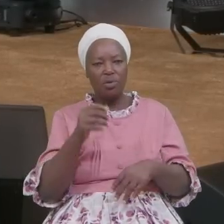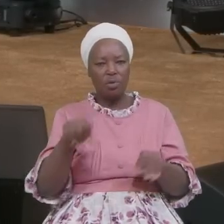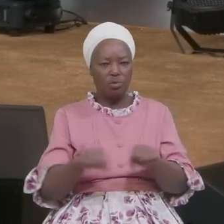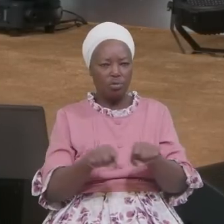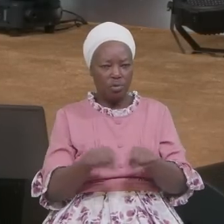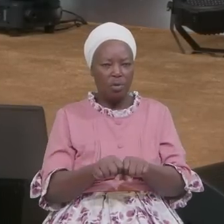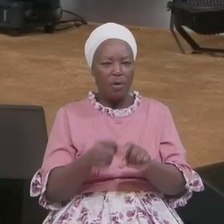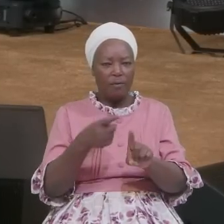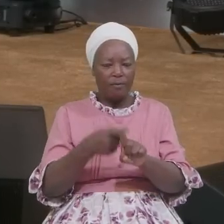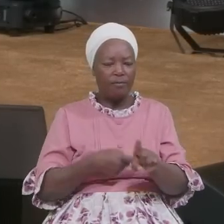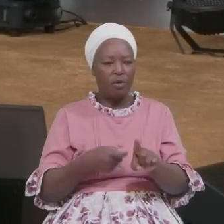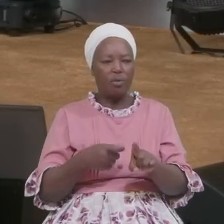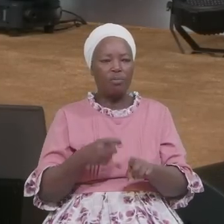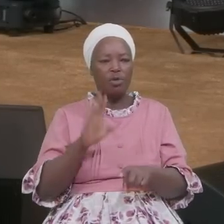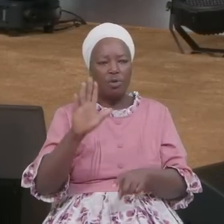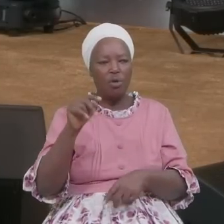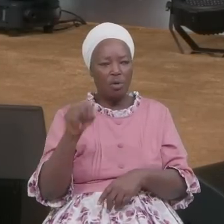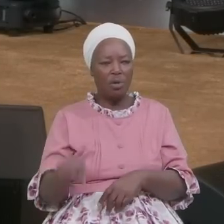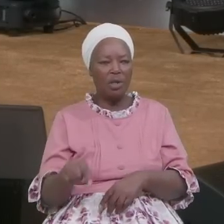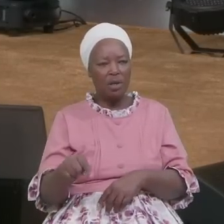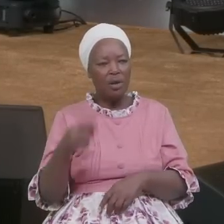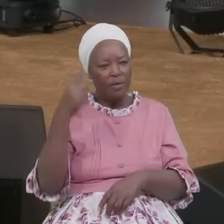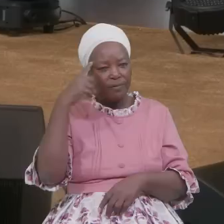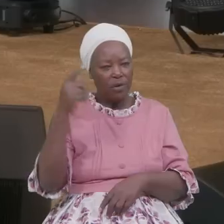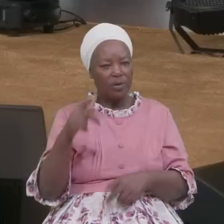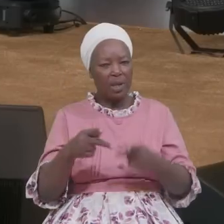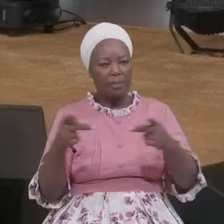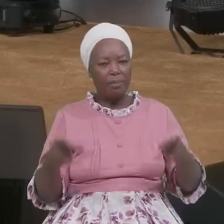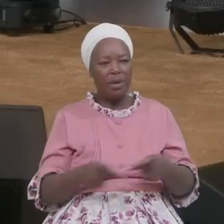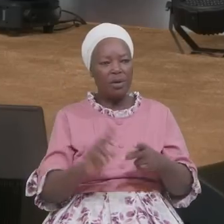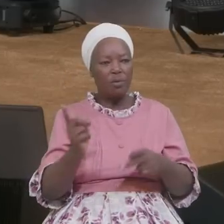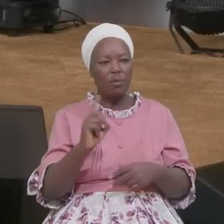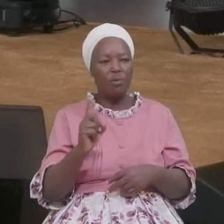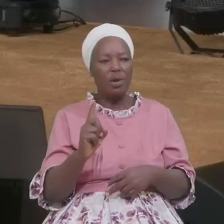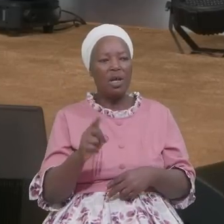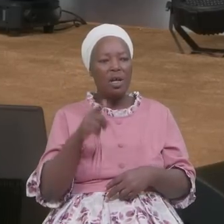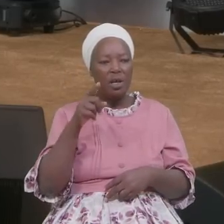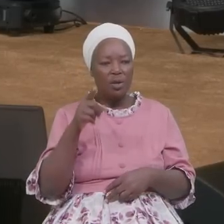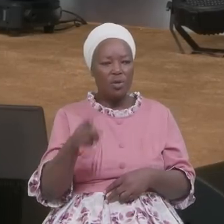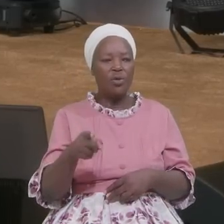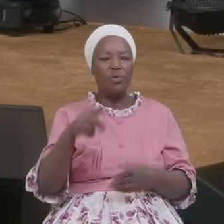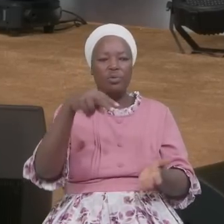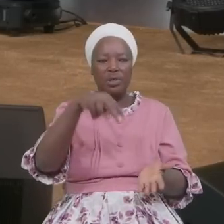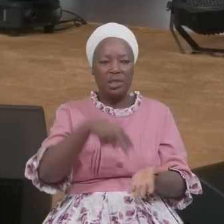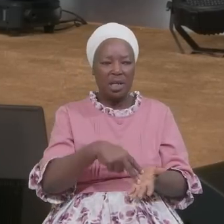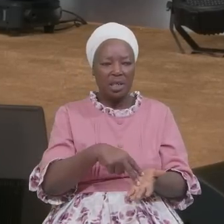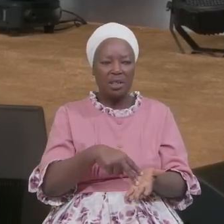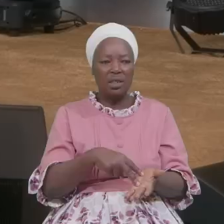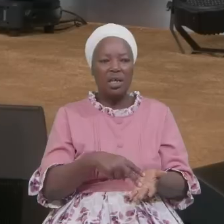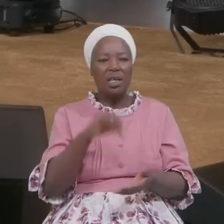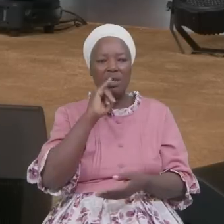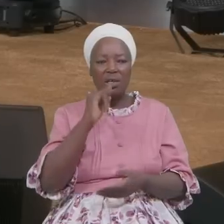off thy foot, for the place whereon thou standest